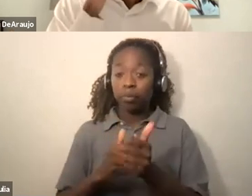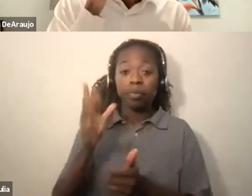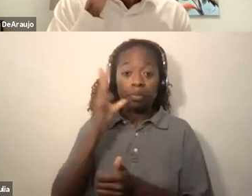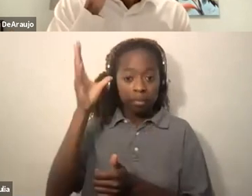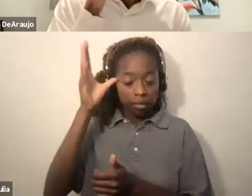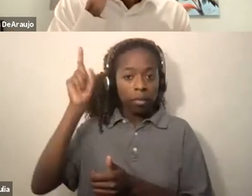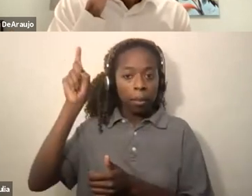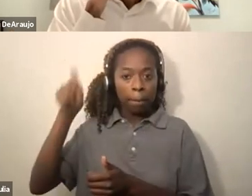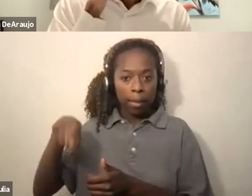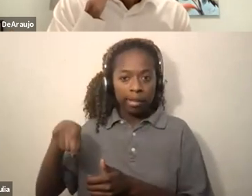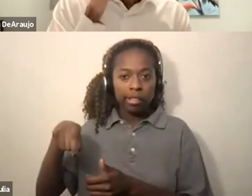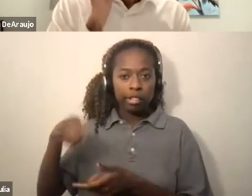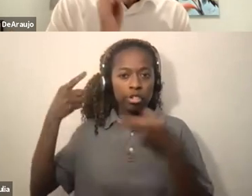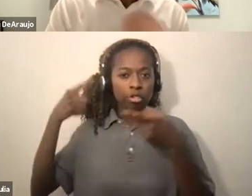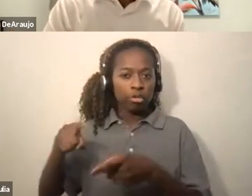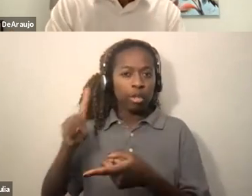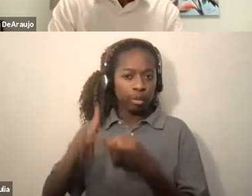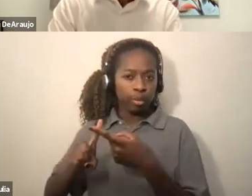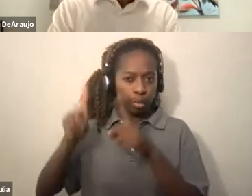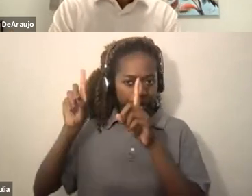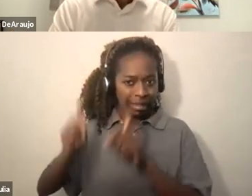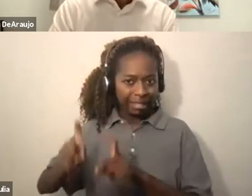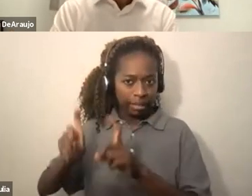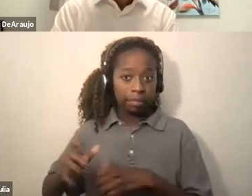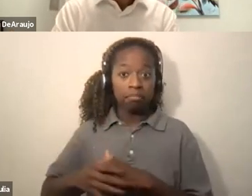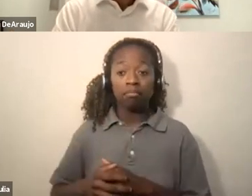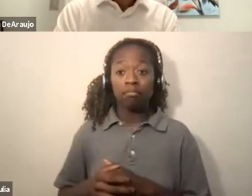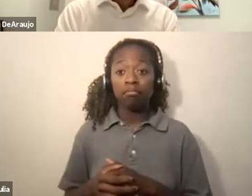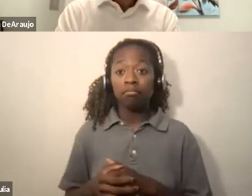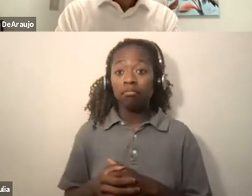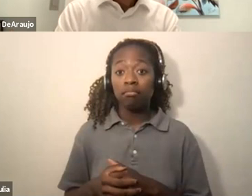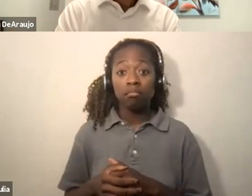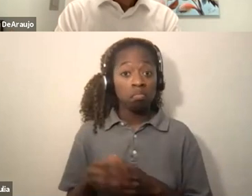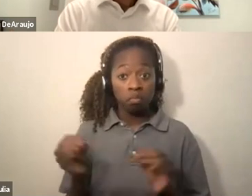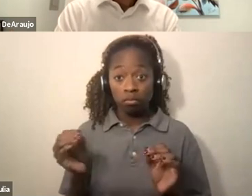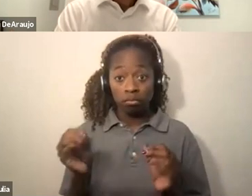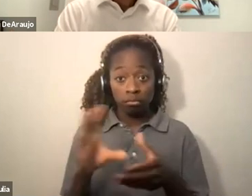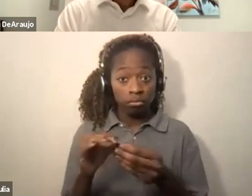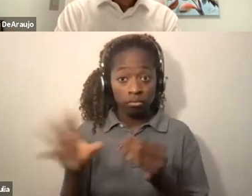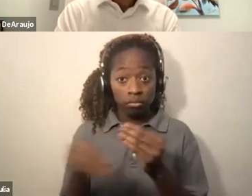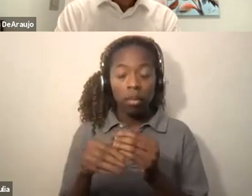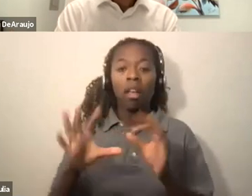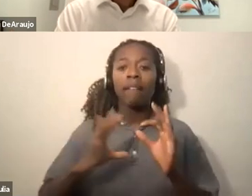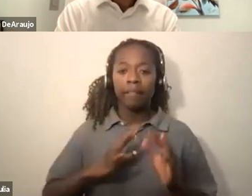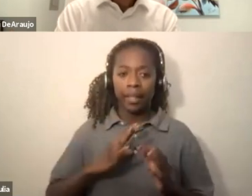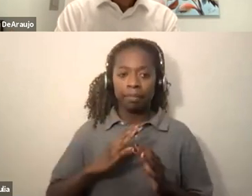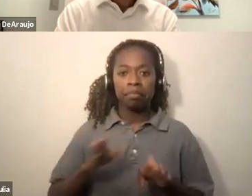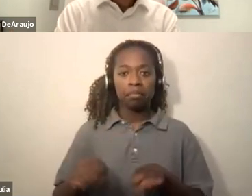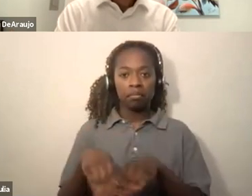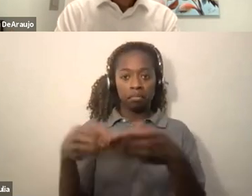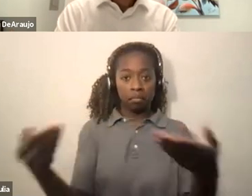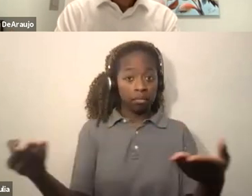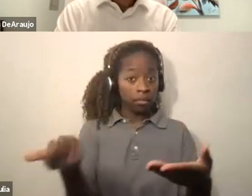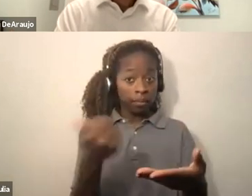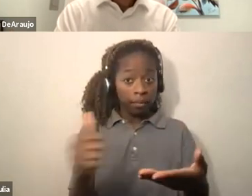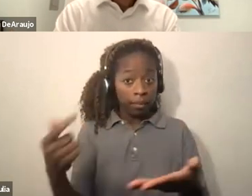testing so any other no okay i'll now open it up to the committee for questions and